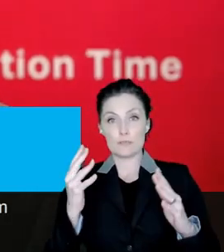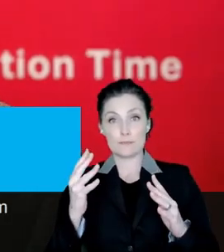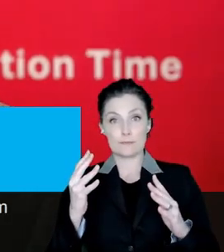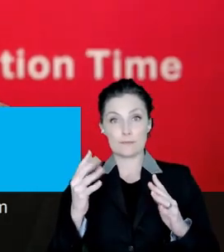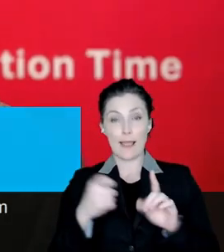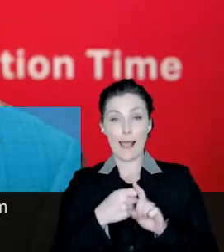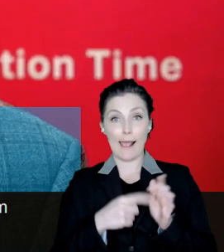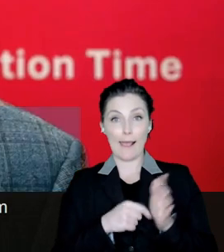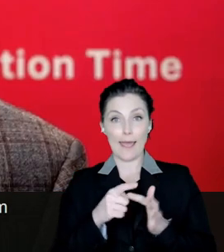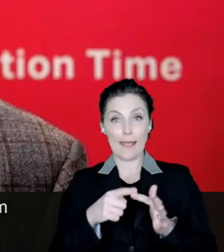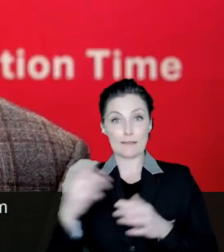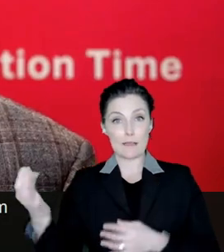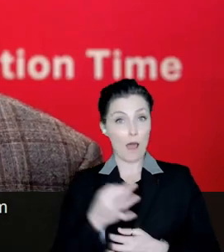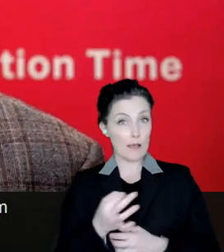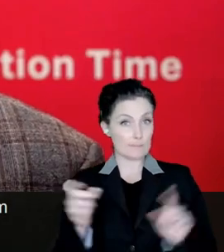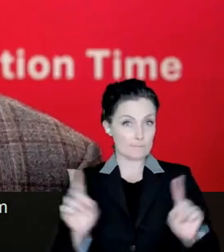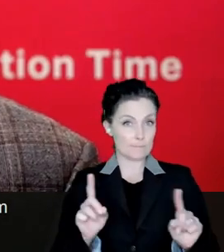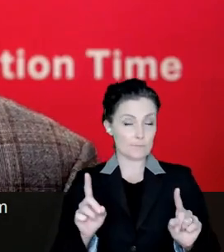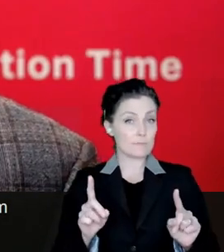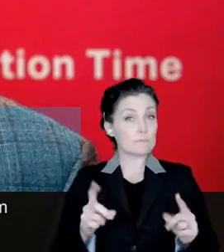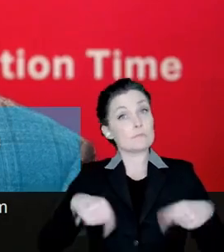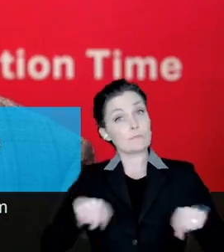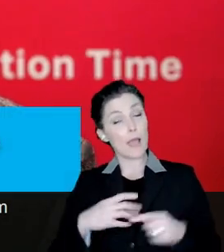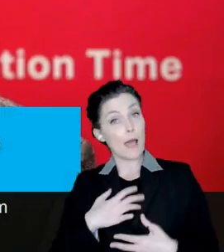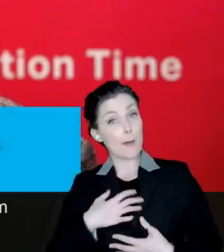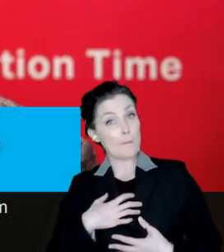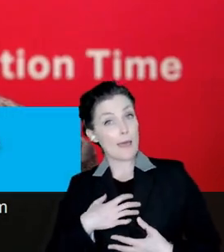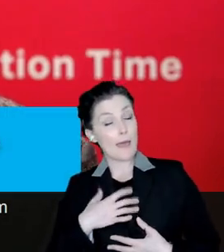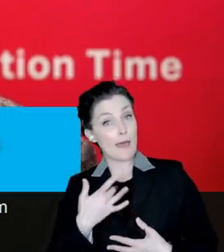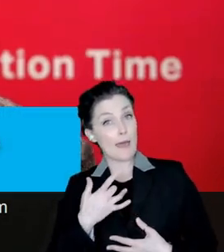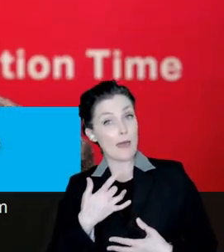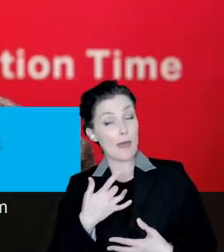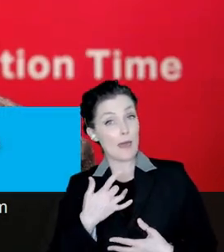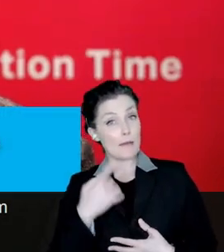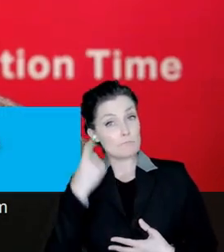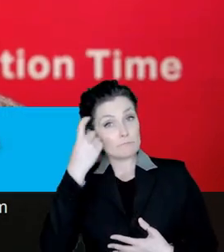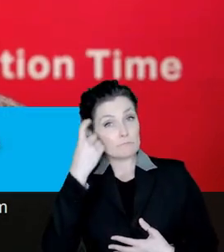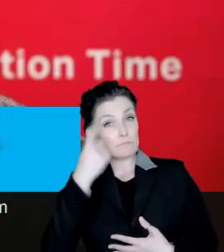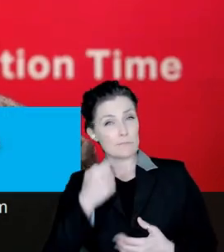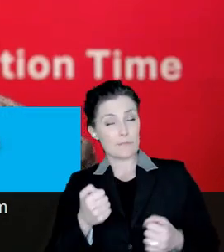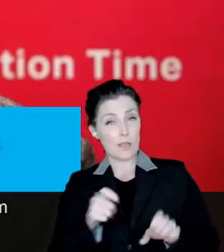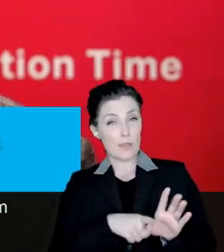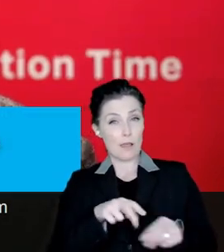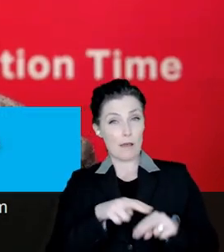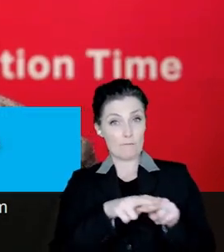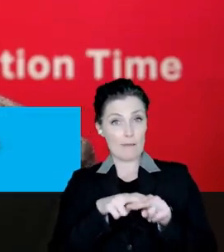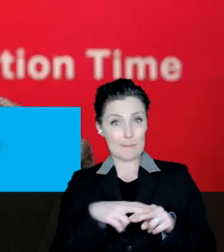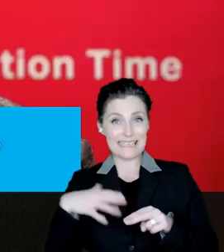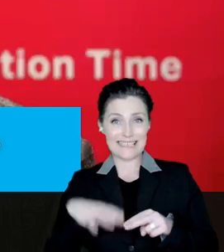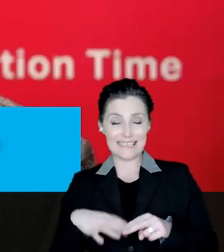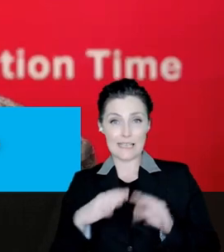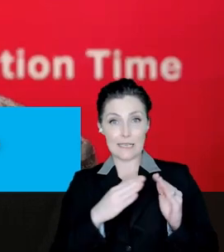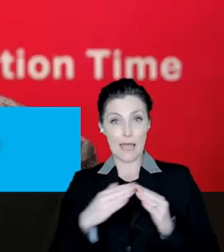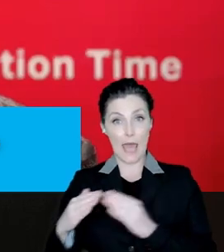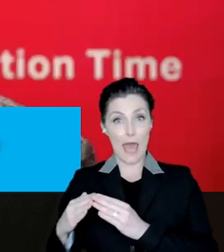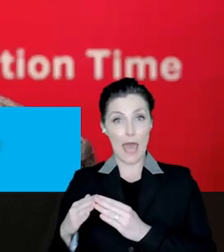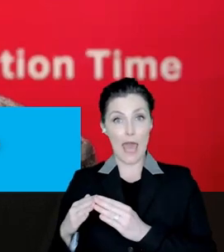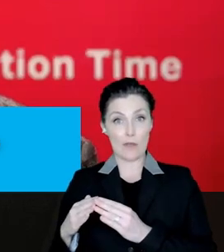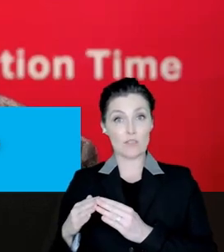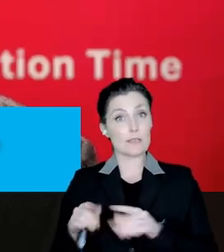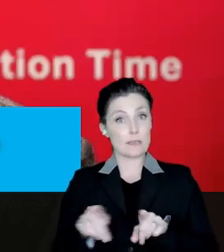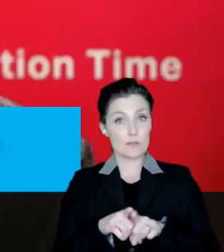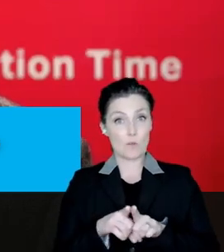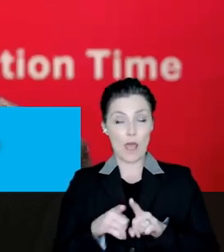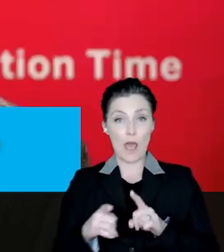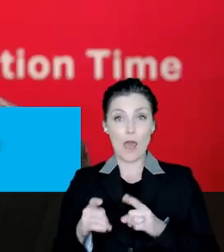who's asked the question, will our mayor consider that young families in London need housing provision as well, and that developer